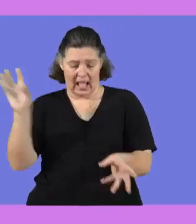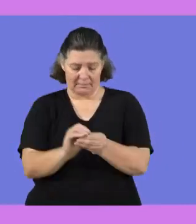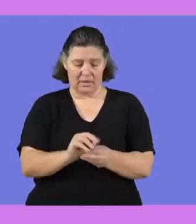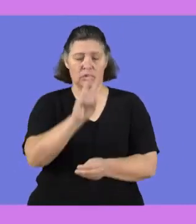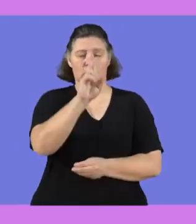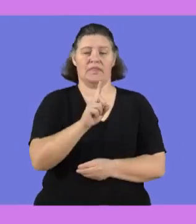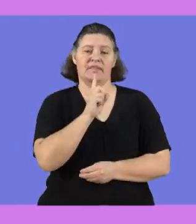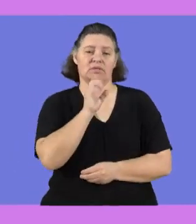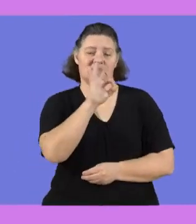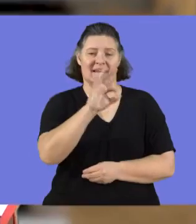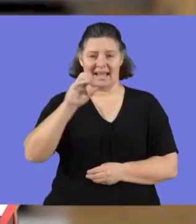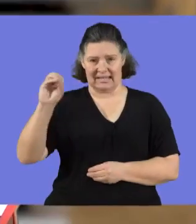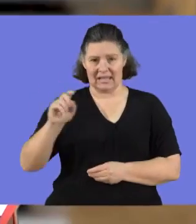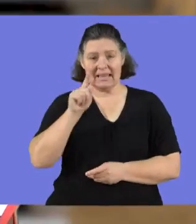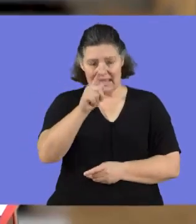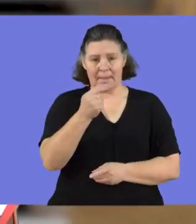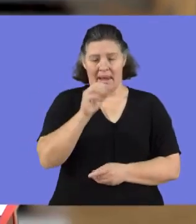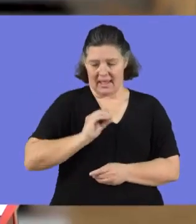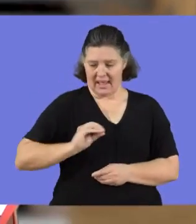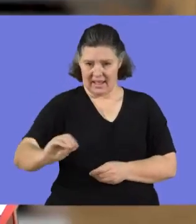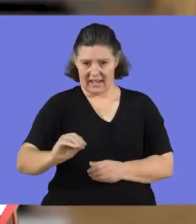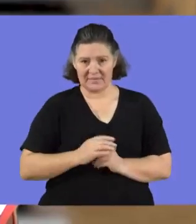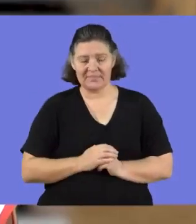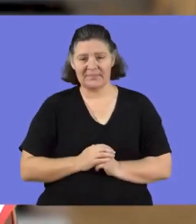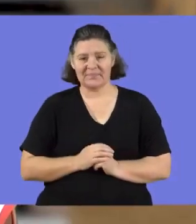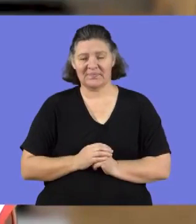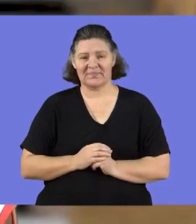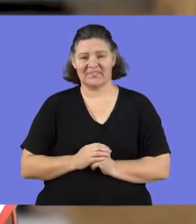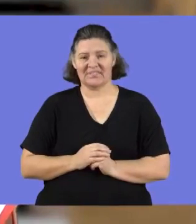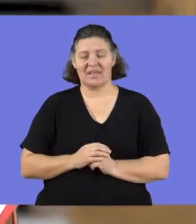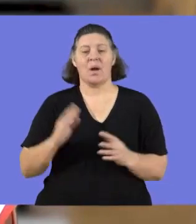2,300 rand. This is the amount that Maria has